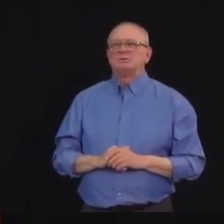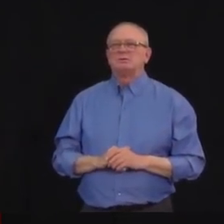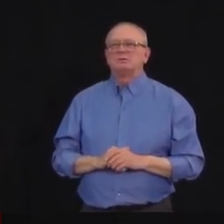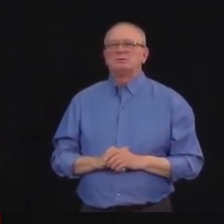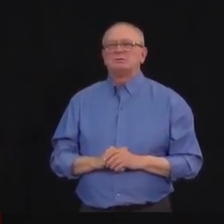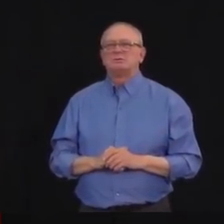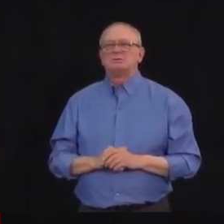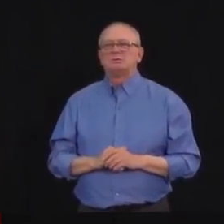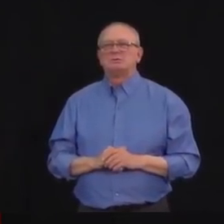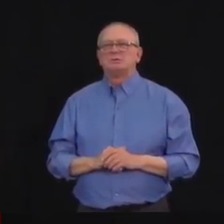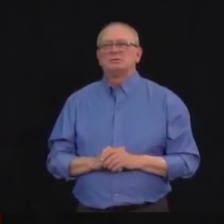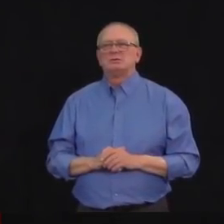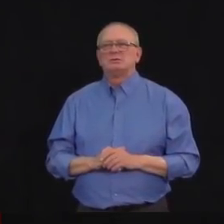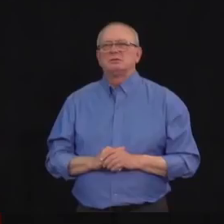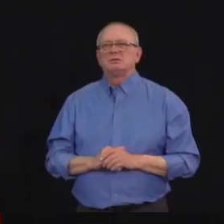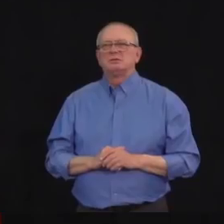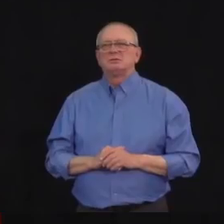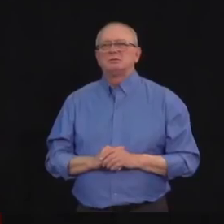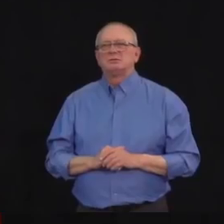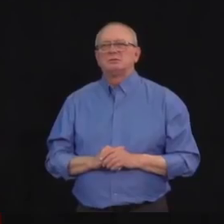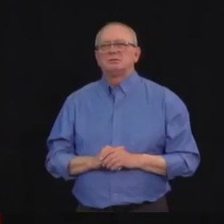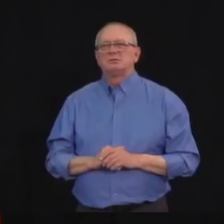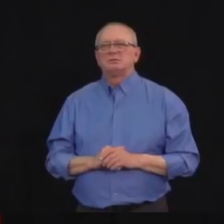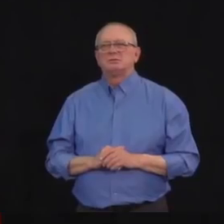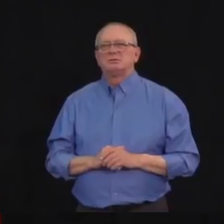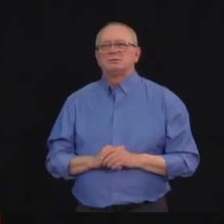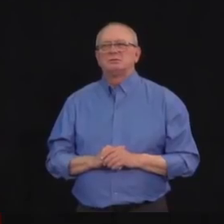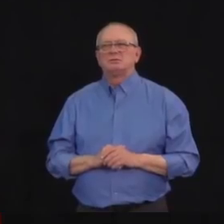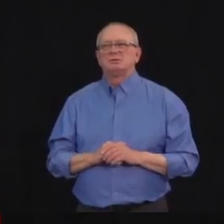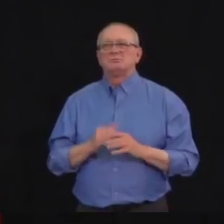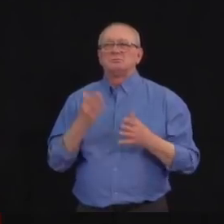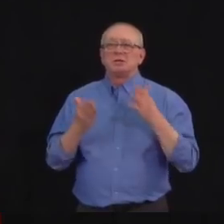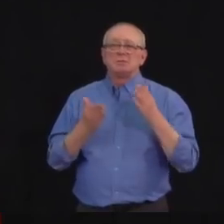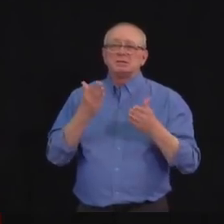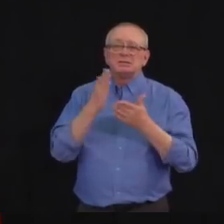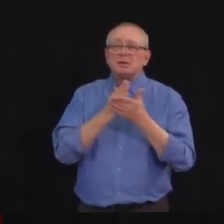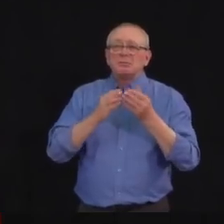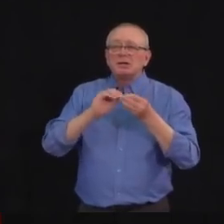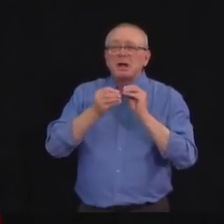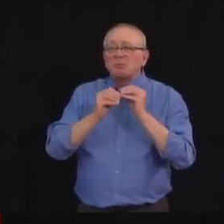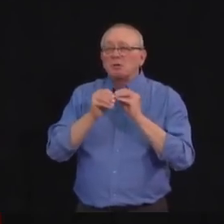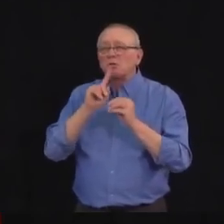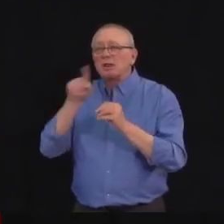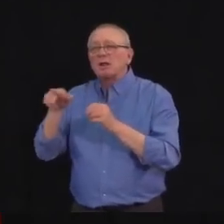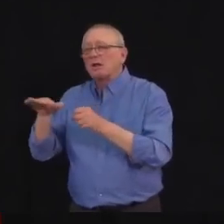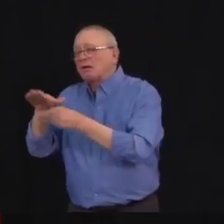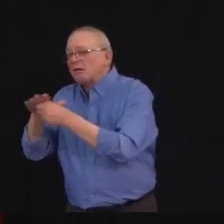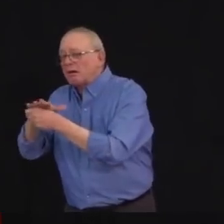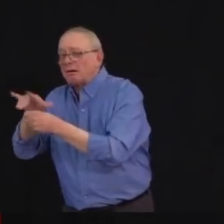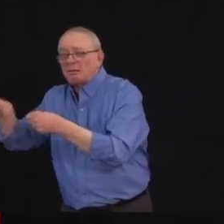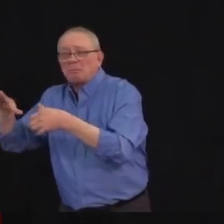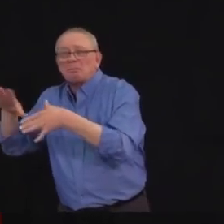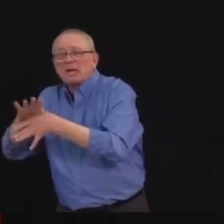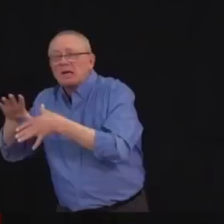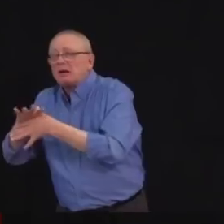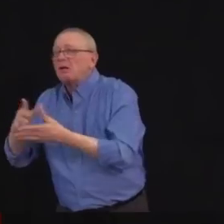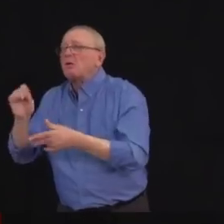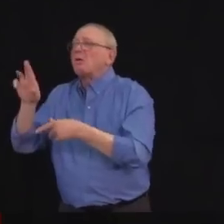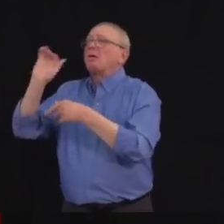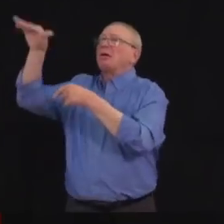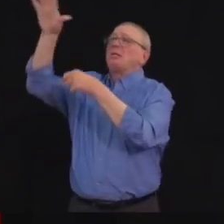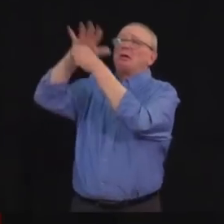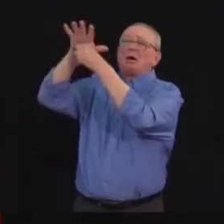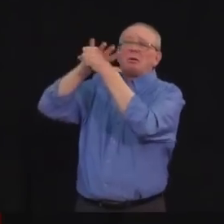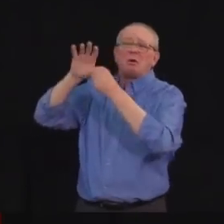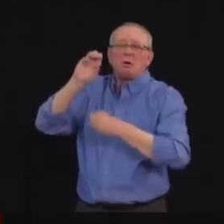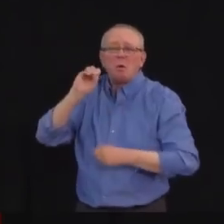that it could have been one of the outbreaks that's currently underway. So having people who initially came in and then were identified as actually having a connection and